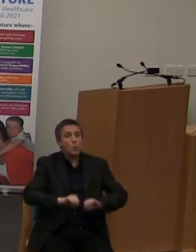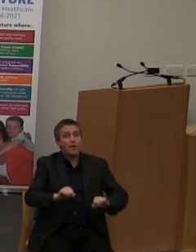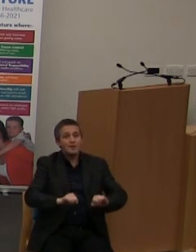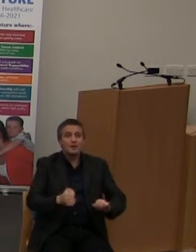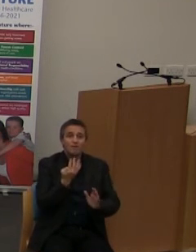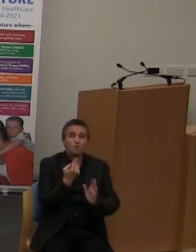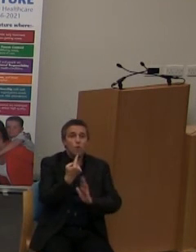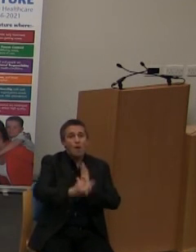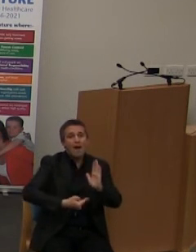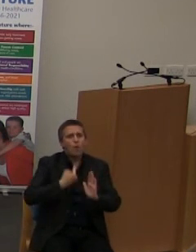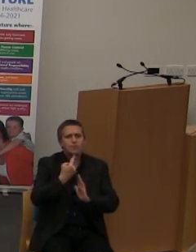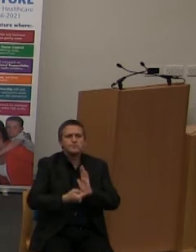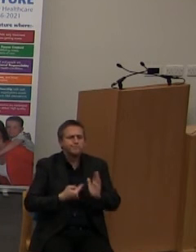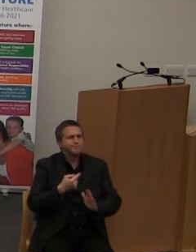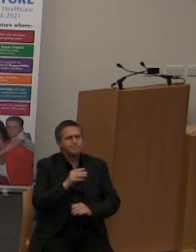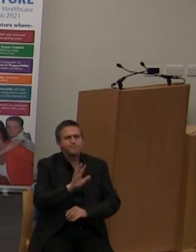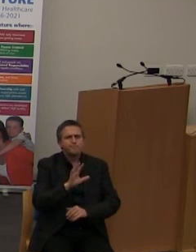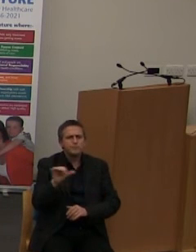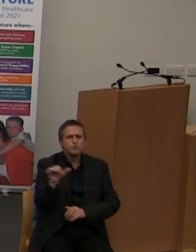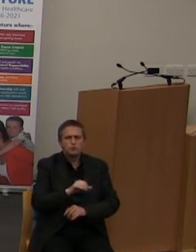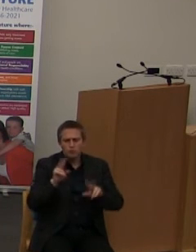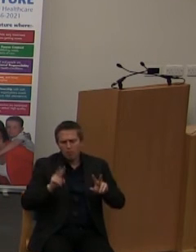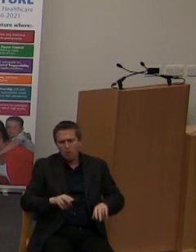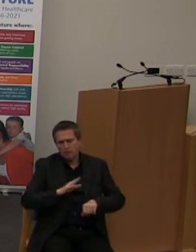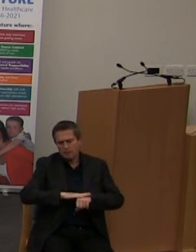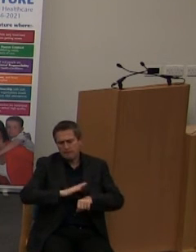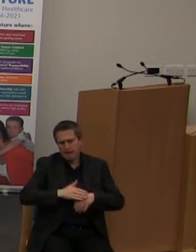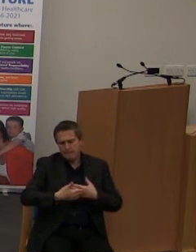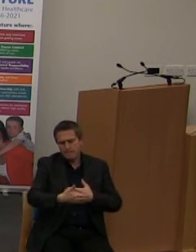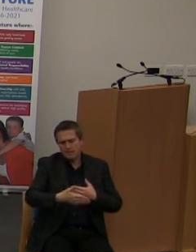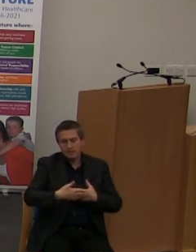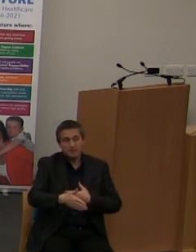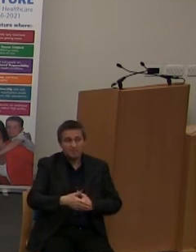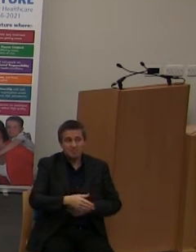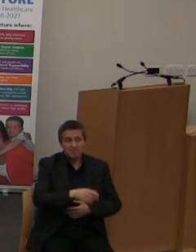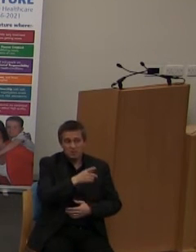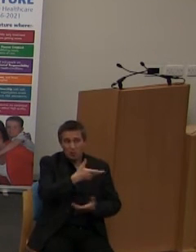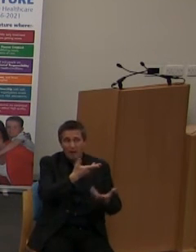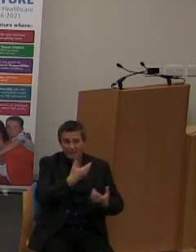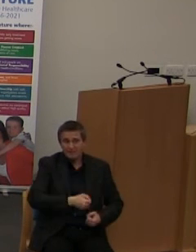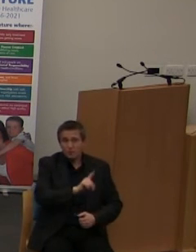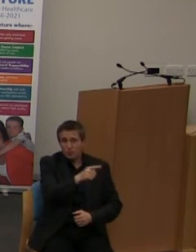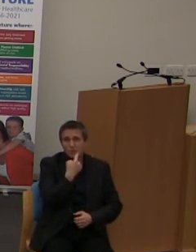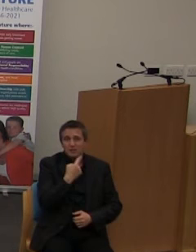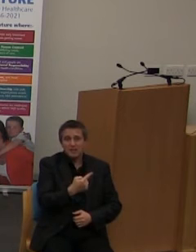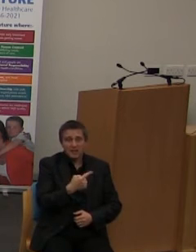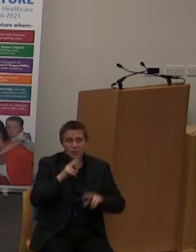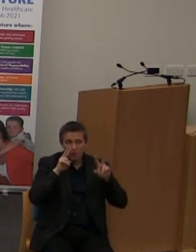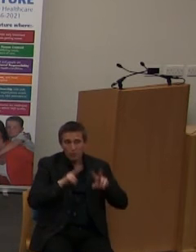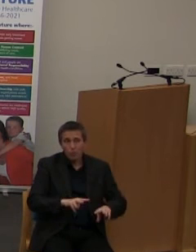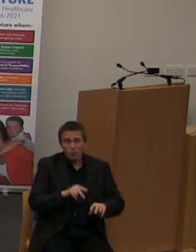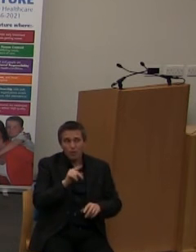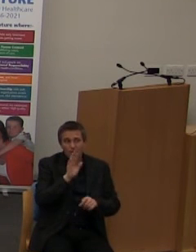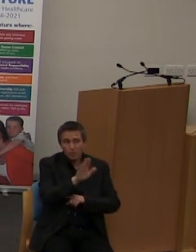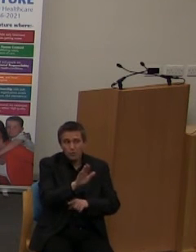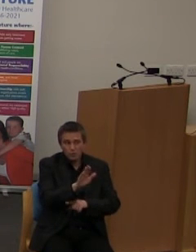can be more person-centred, I think, around the service we do have there. And certainly the points you make are well made, and we can take them on board and think about how